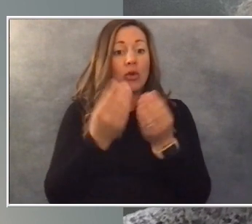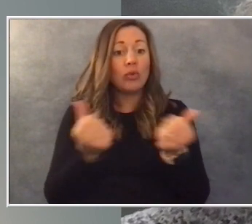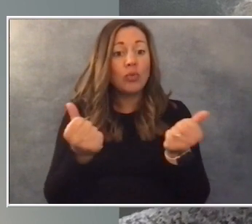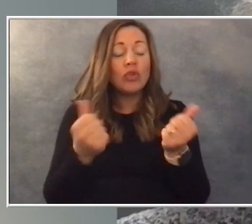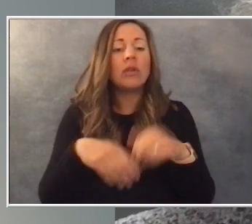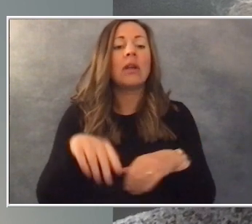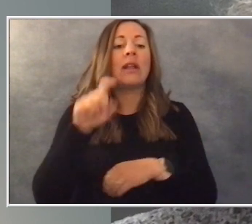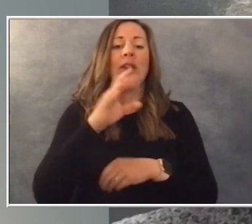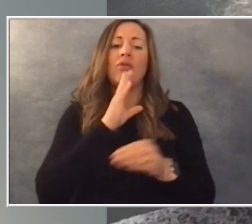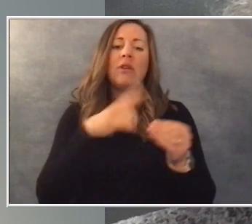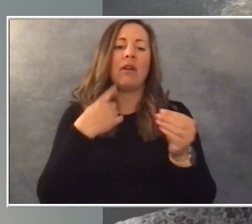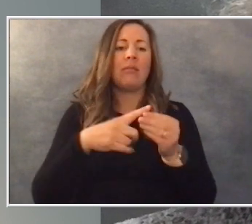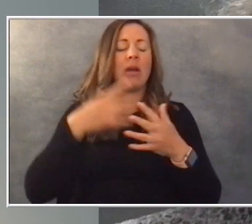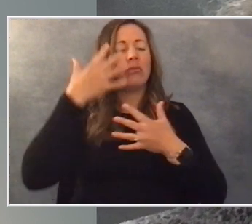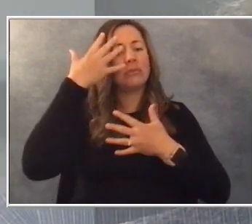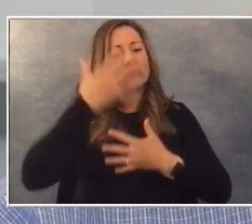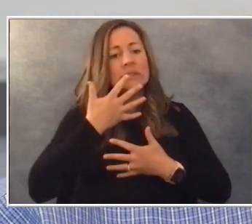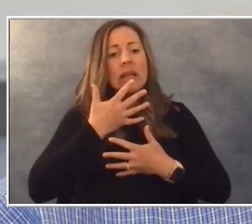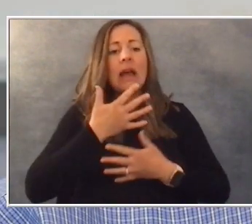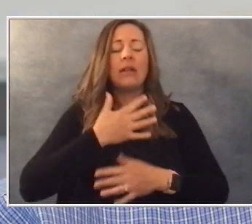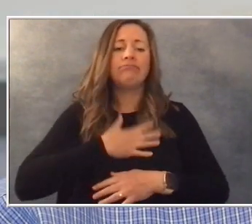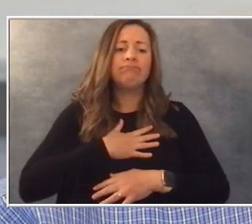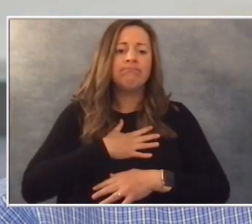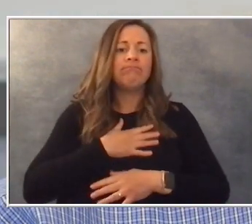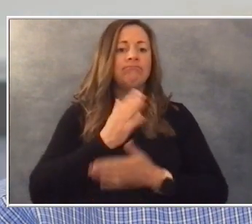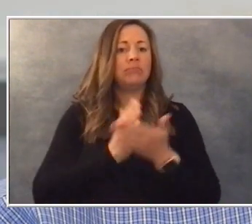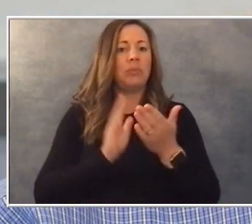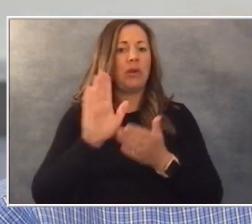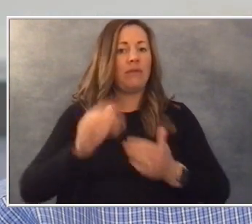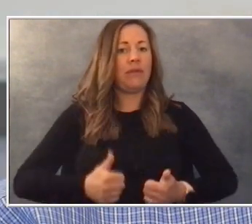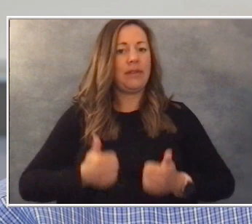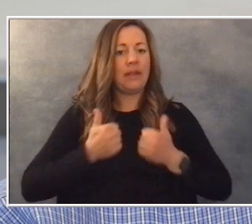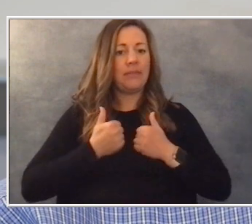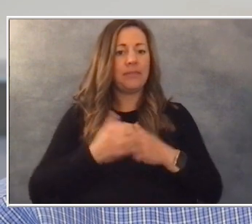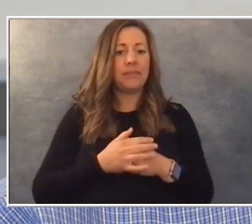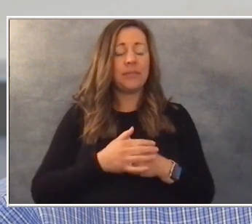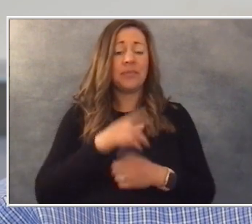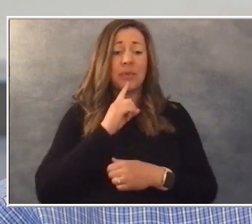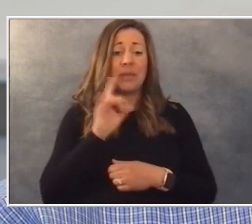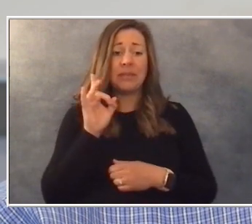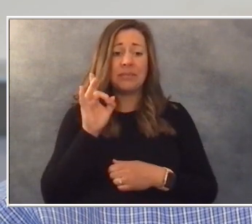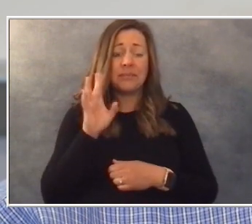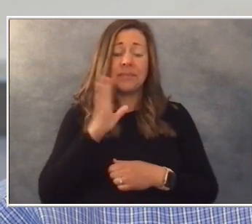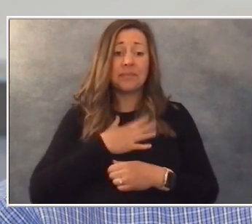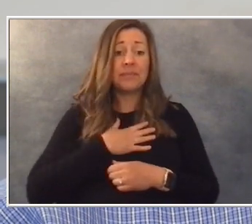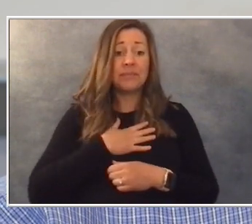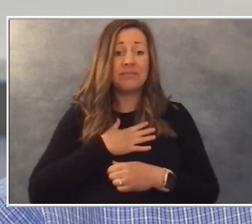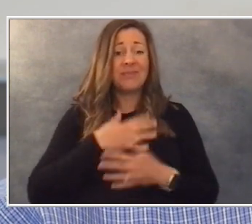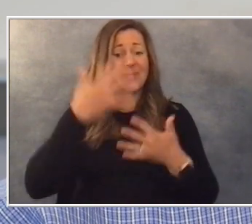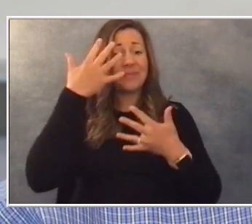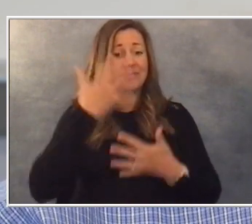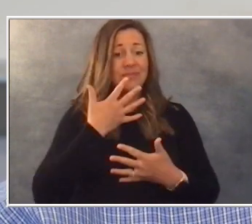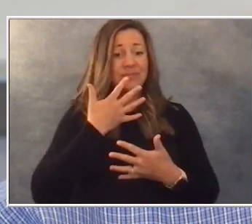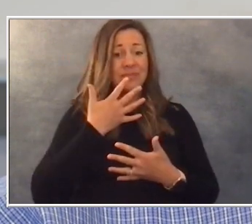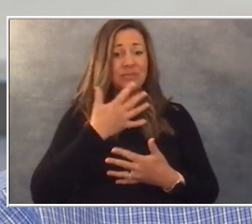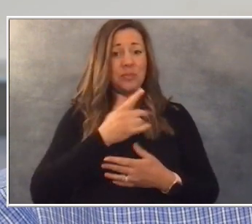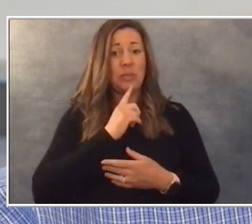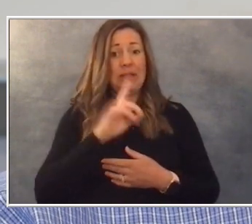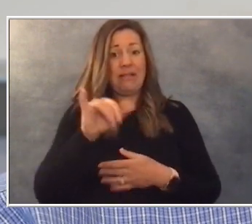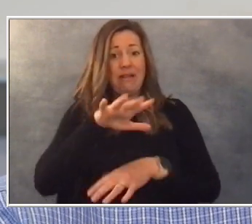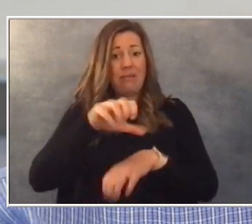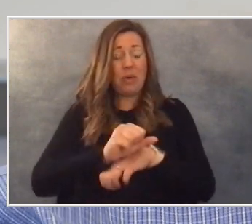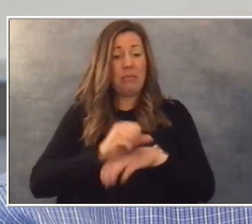saddest moments of Dr. Kennedy's life. It was kind of dismal, you know. It was a depressing appointment.